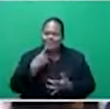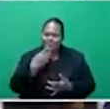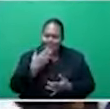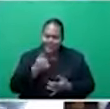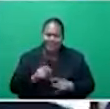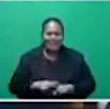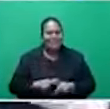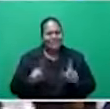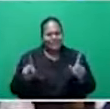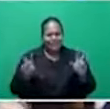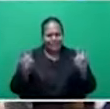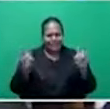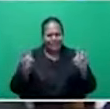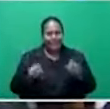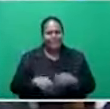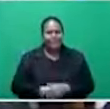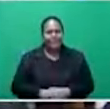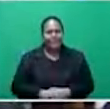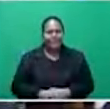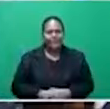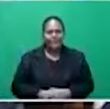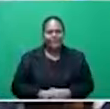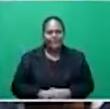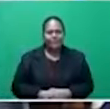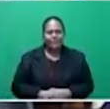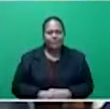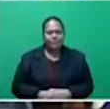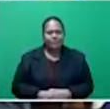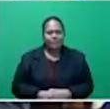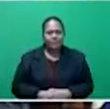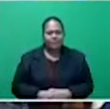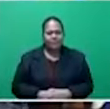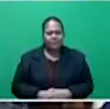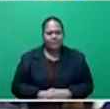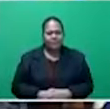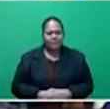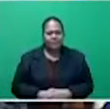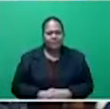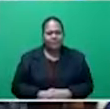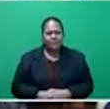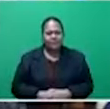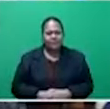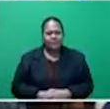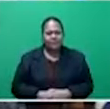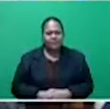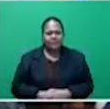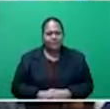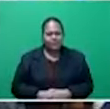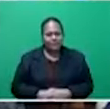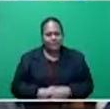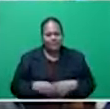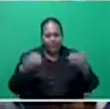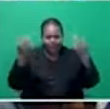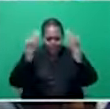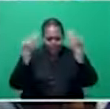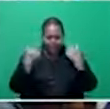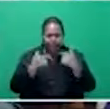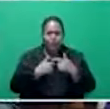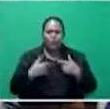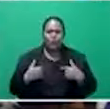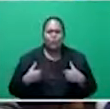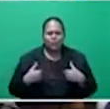trying to obfuscate, Mr. Speaker, sir. Mr. Speaker, sir, we have made a very simple